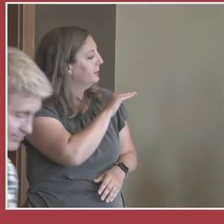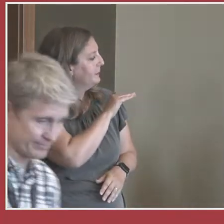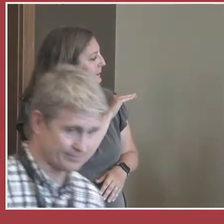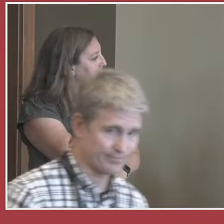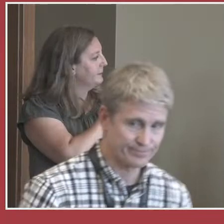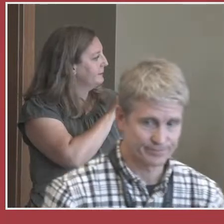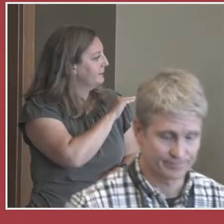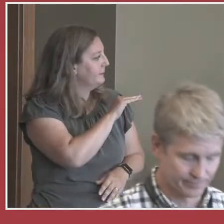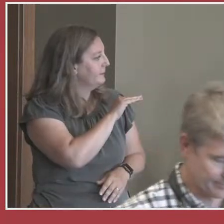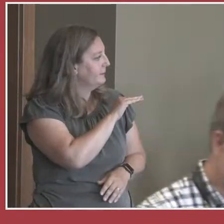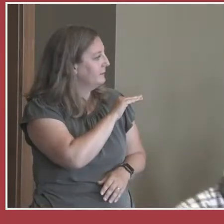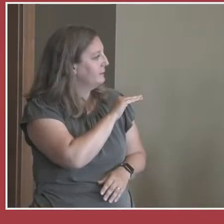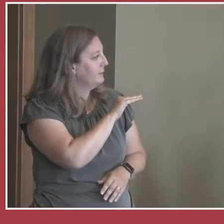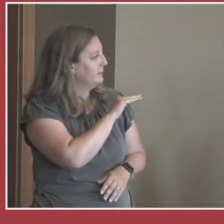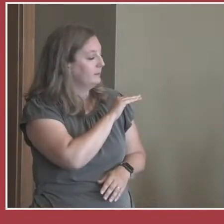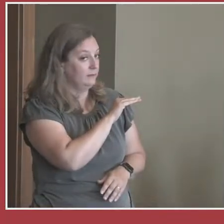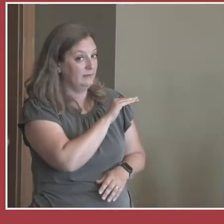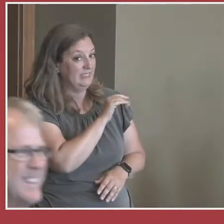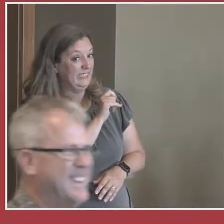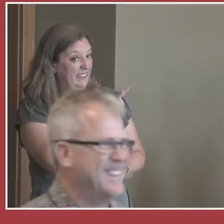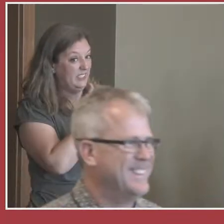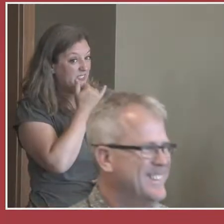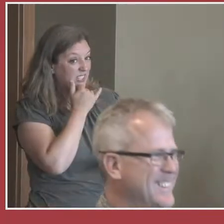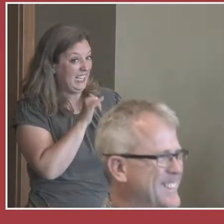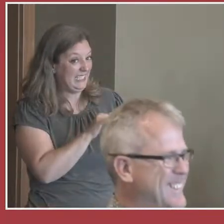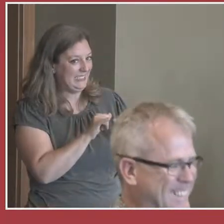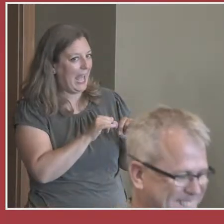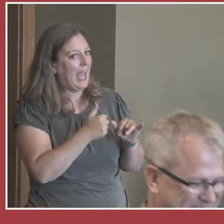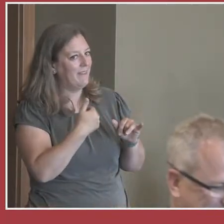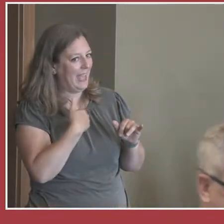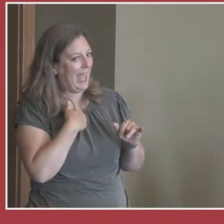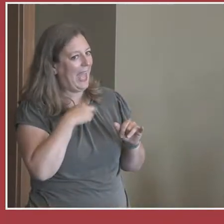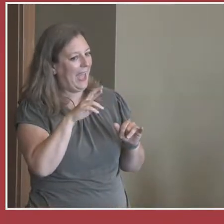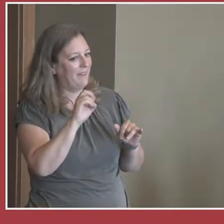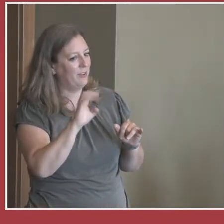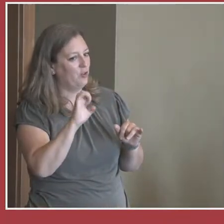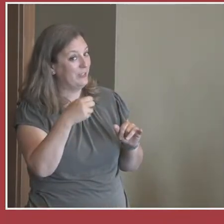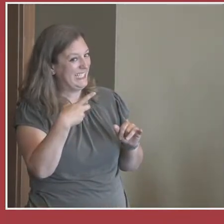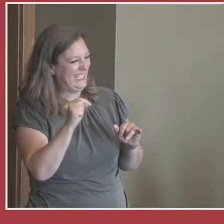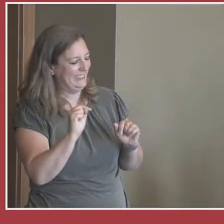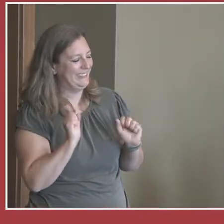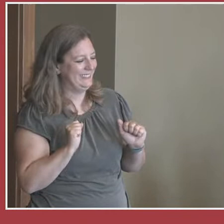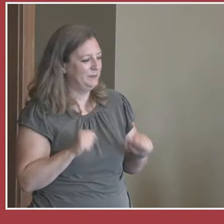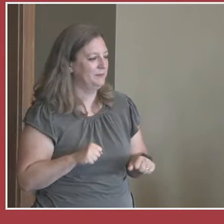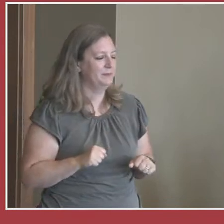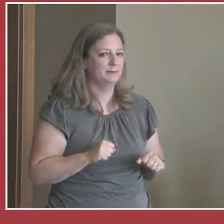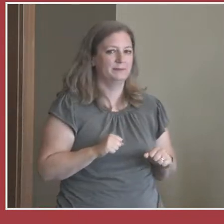Oh, there's a gift receipt in there in case it's the wrong size, because, you know, fitted.